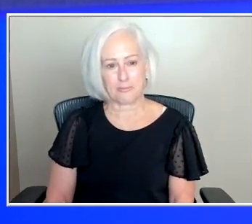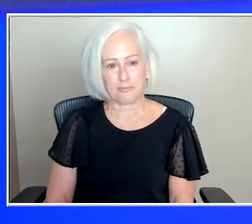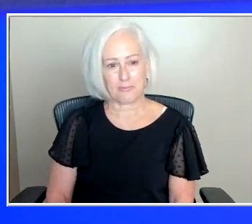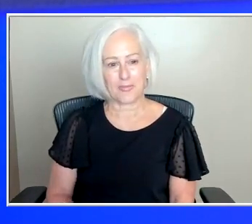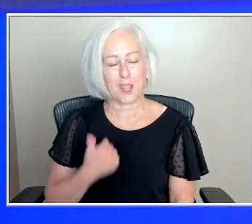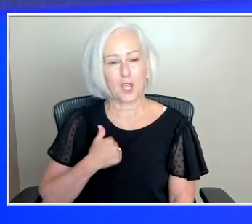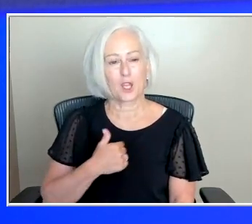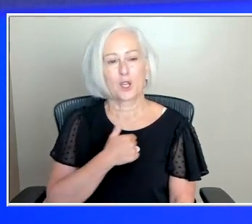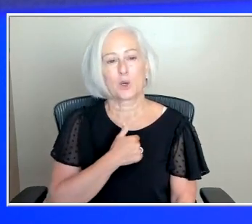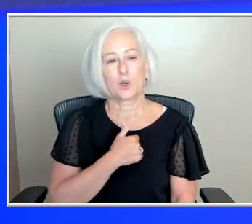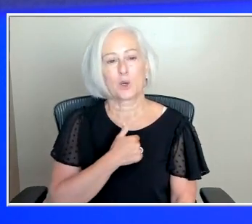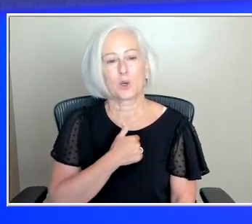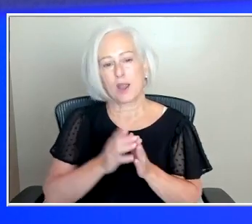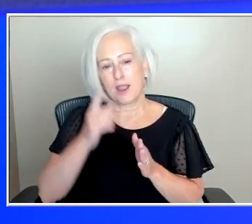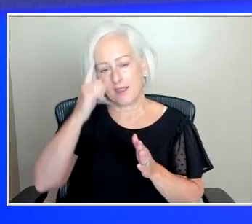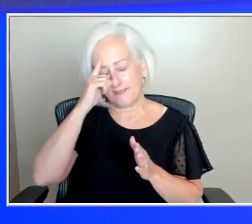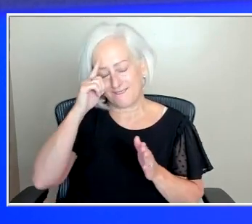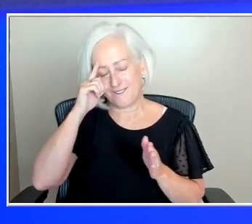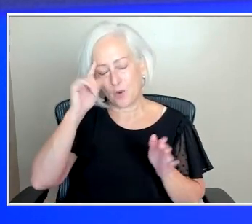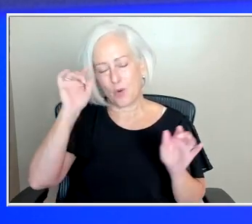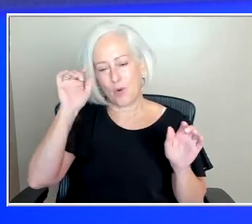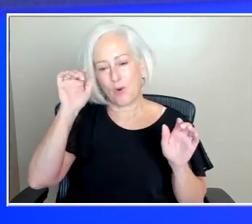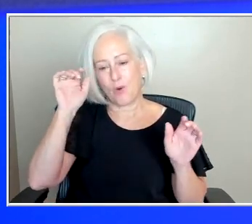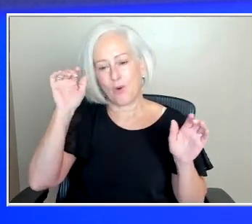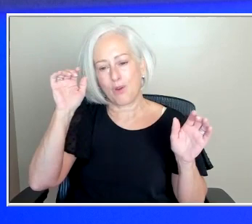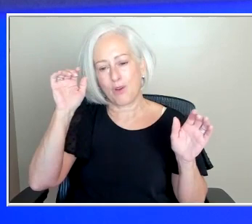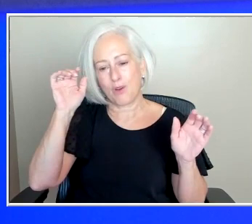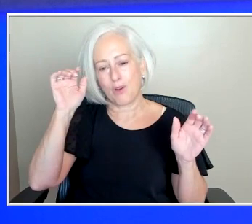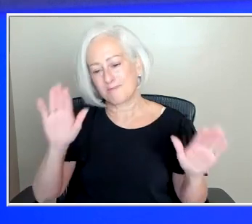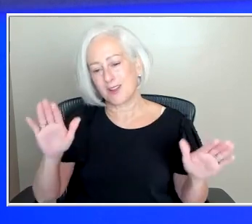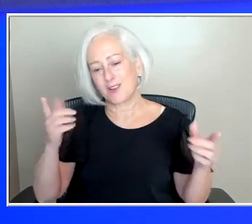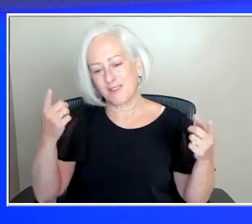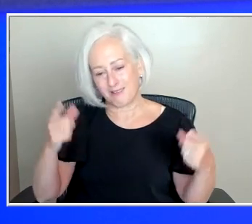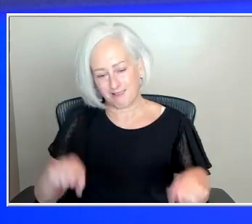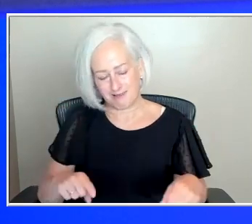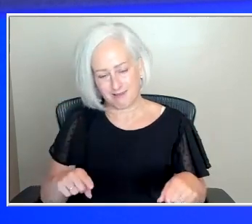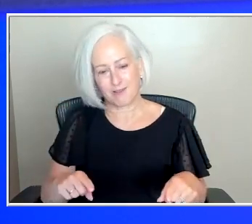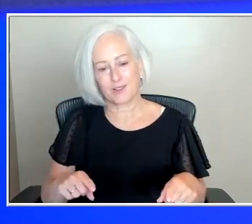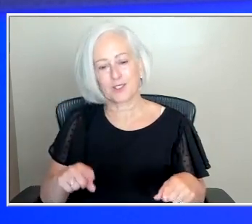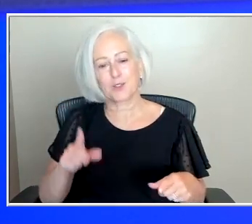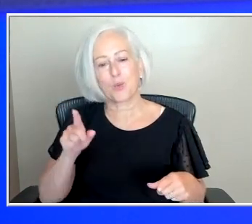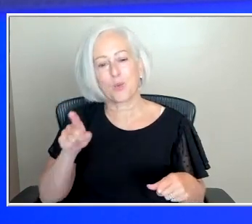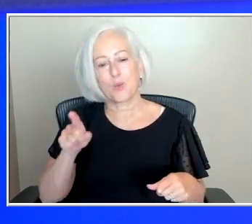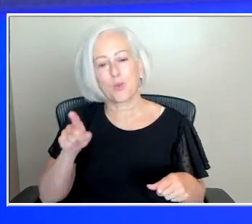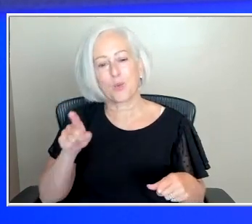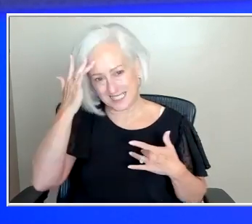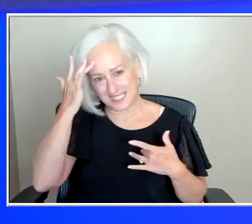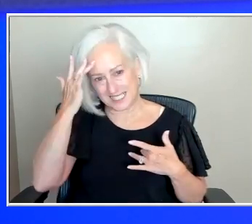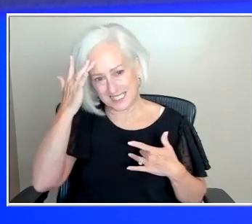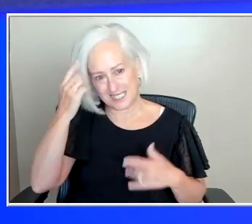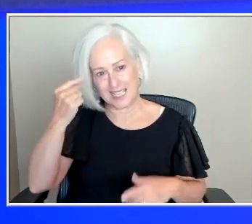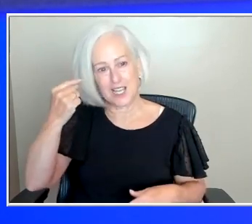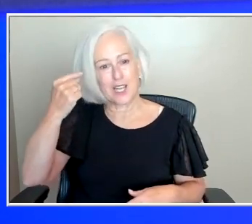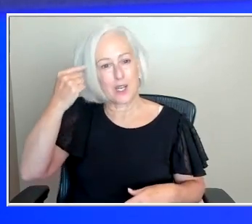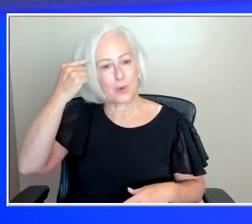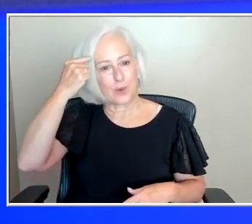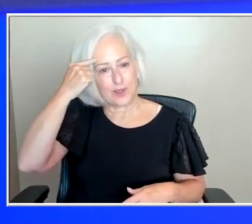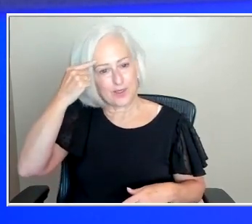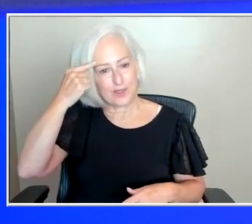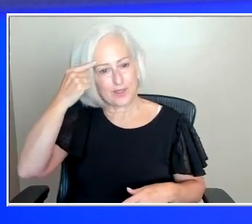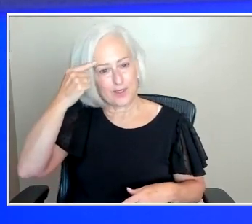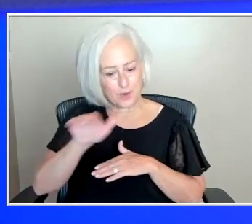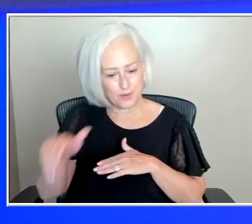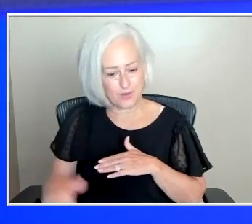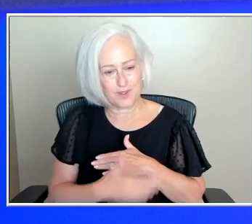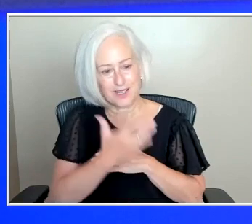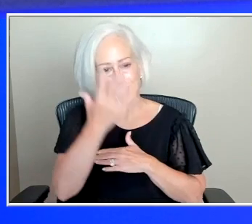for miracles when we're sick, and we think that through a night's sleep or whatever, we're going to